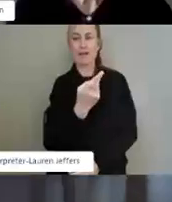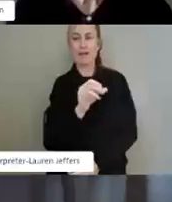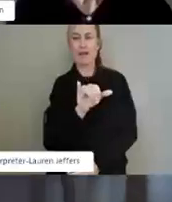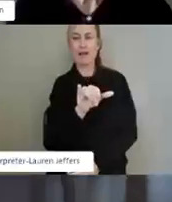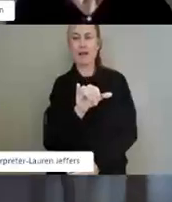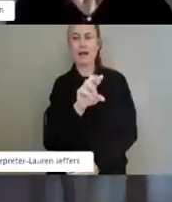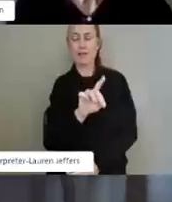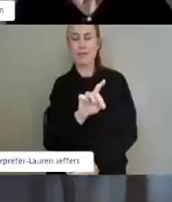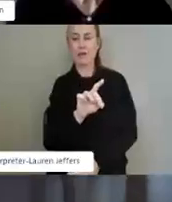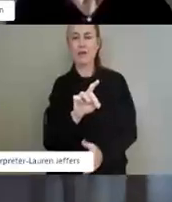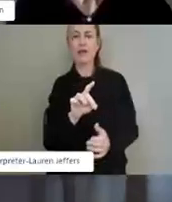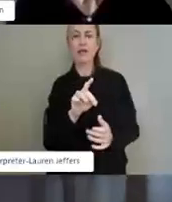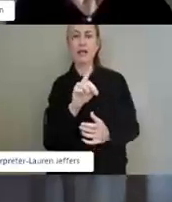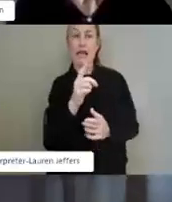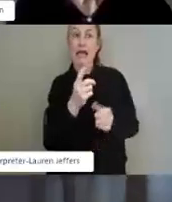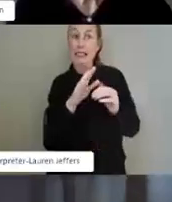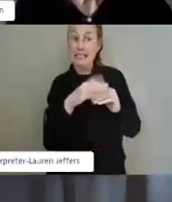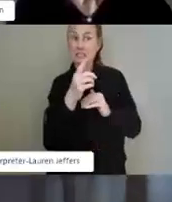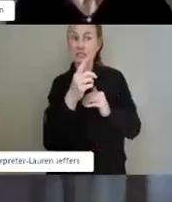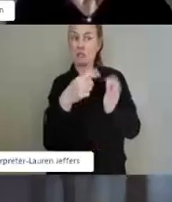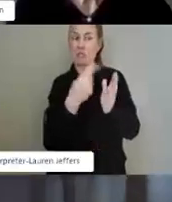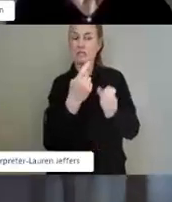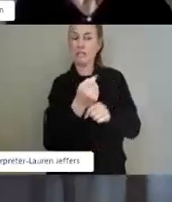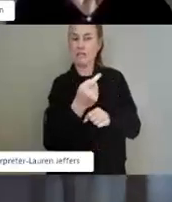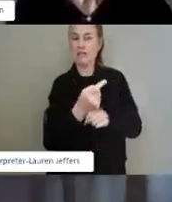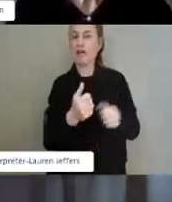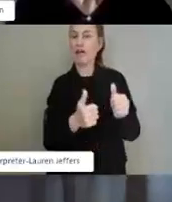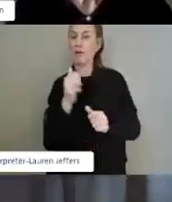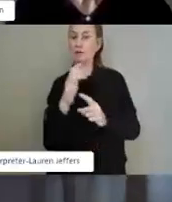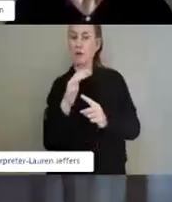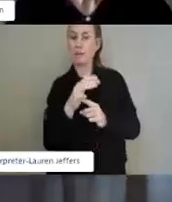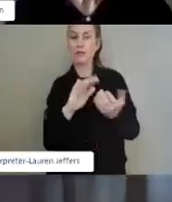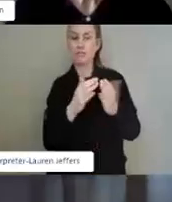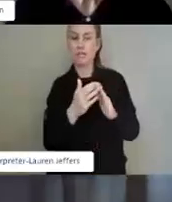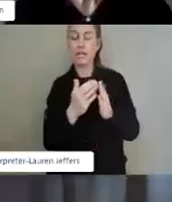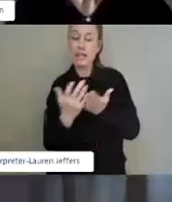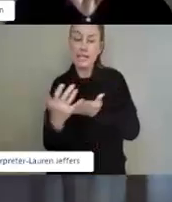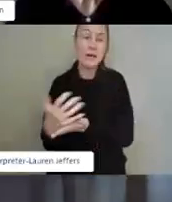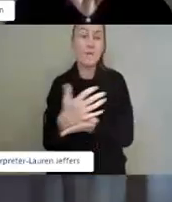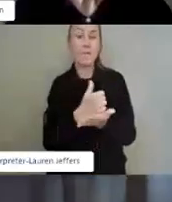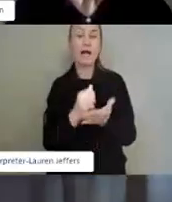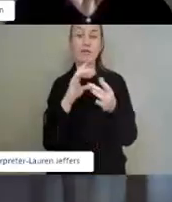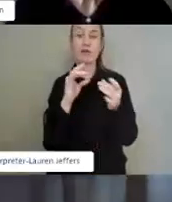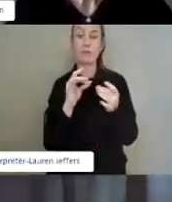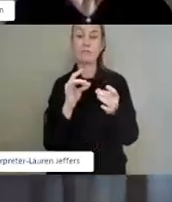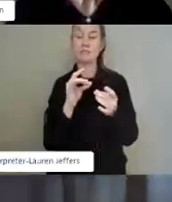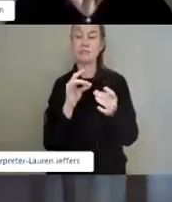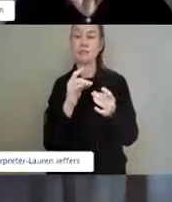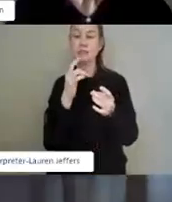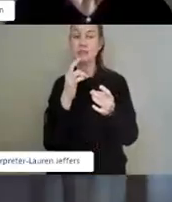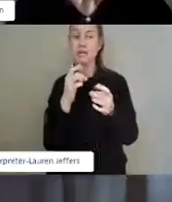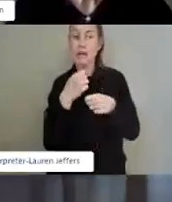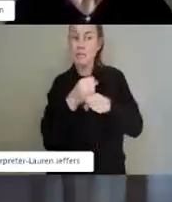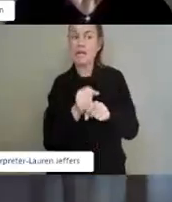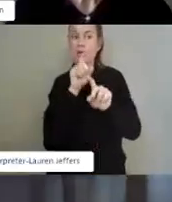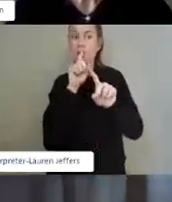most populous city of their district, and then compile the comments and overall findings into a report for insilc. That